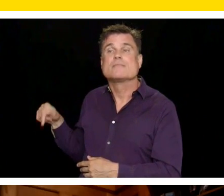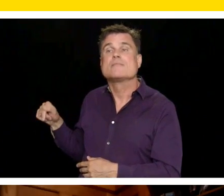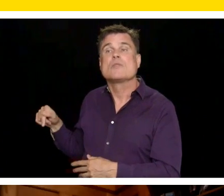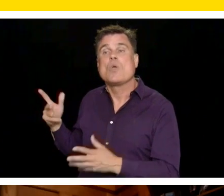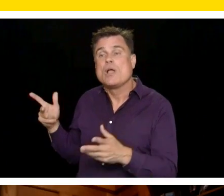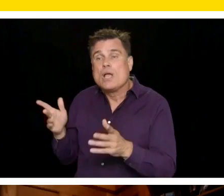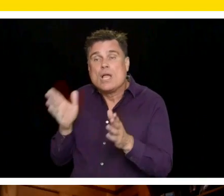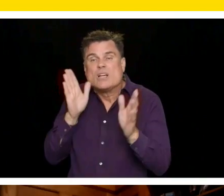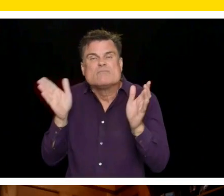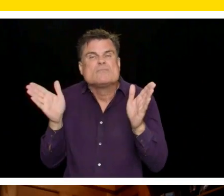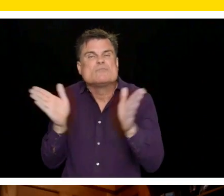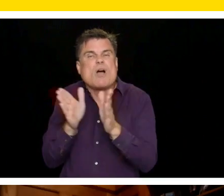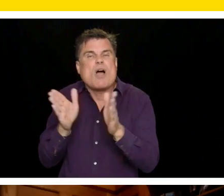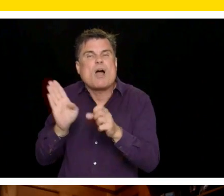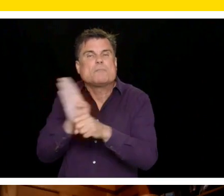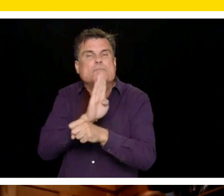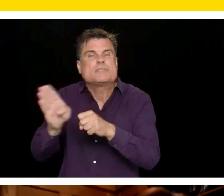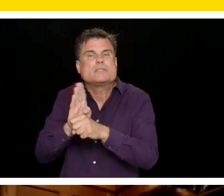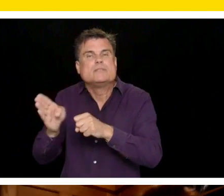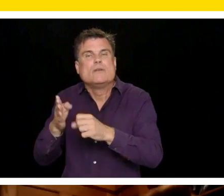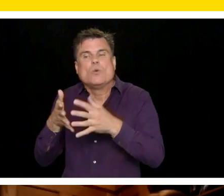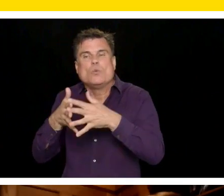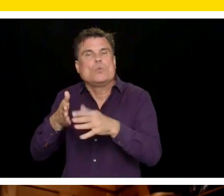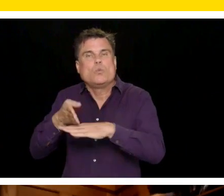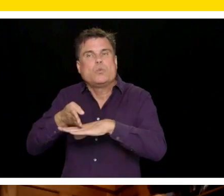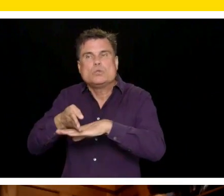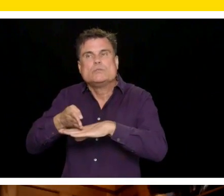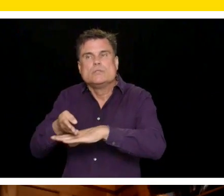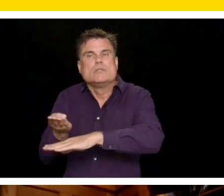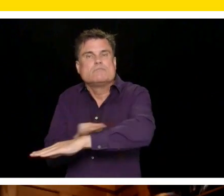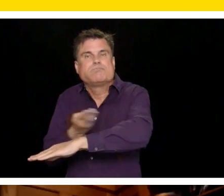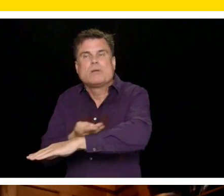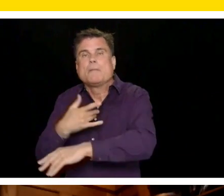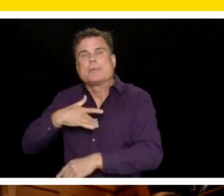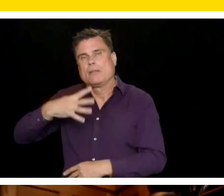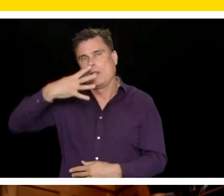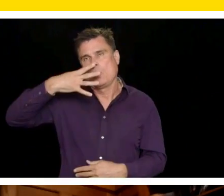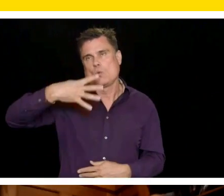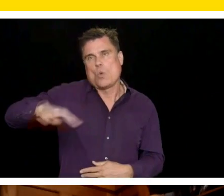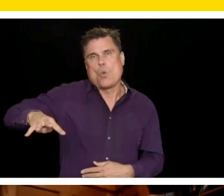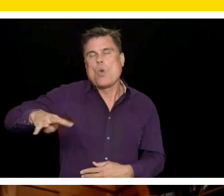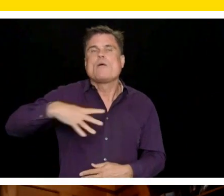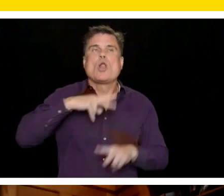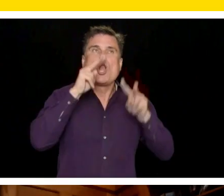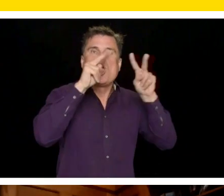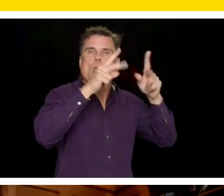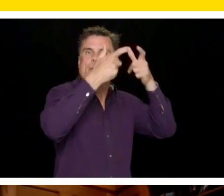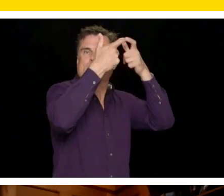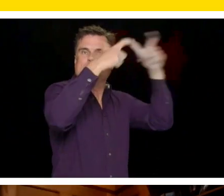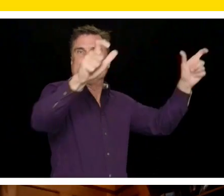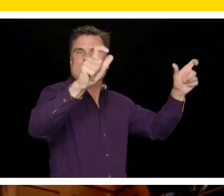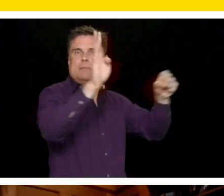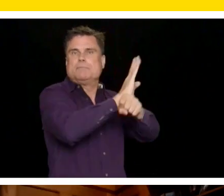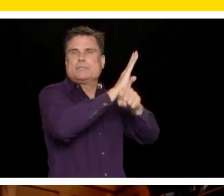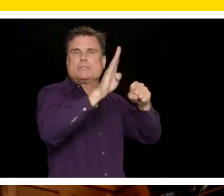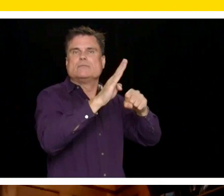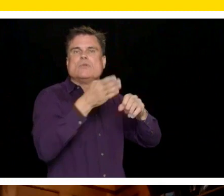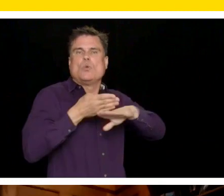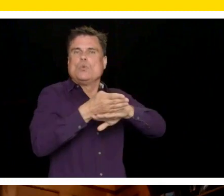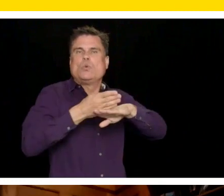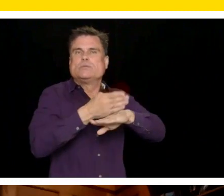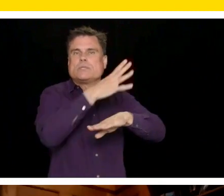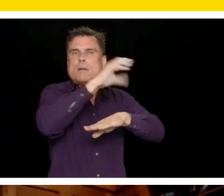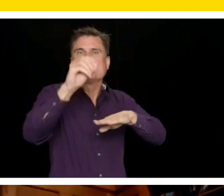mill, going. And so we've had to really look at the issue around tenure, and we've been doing that through our